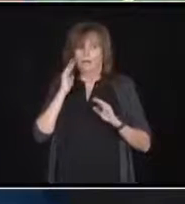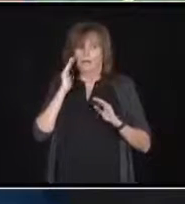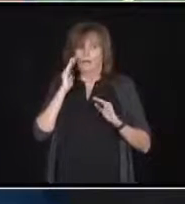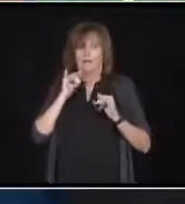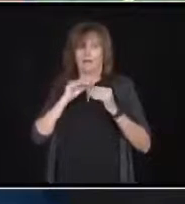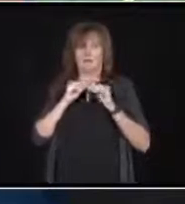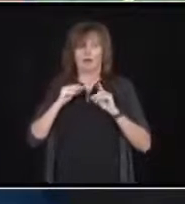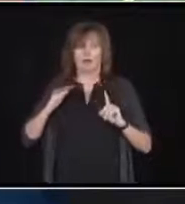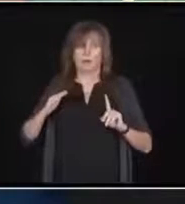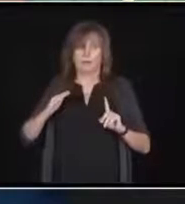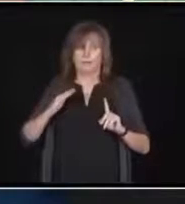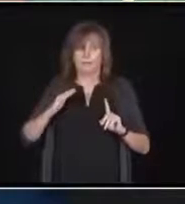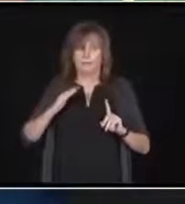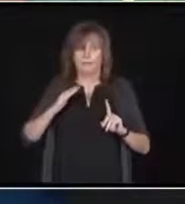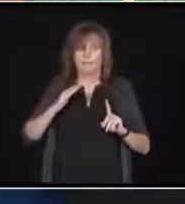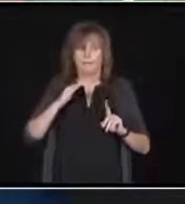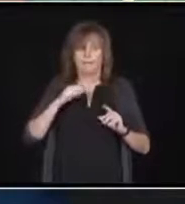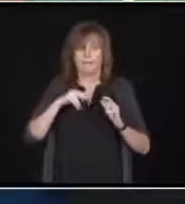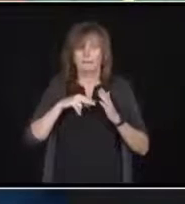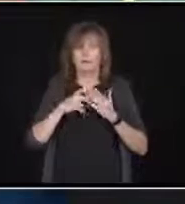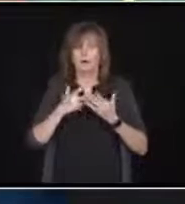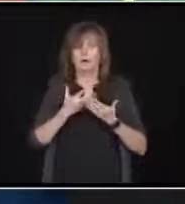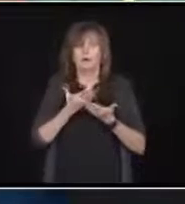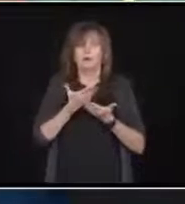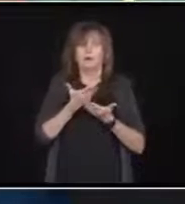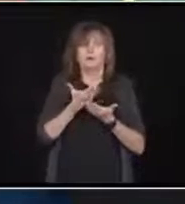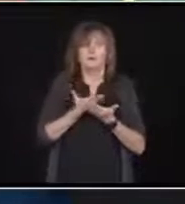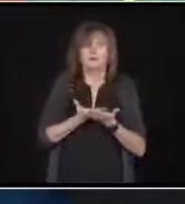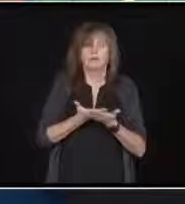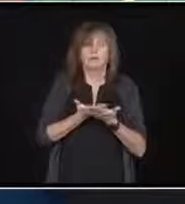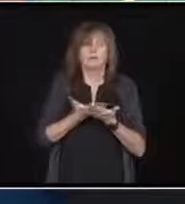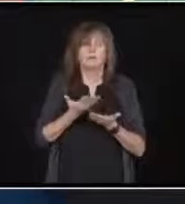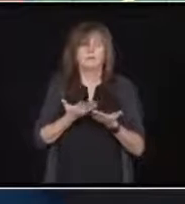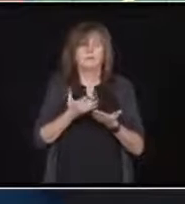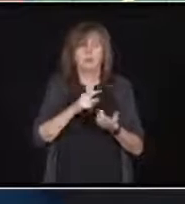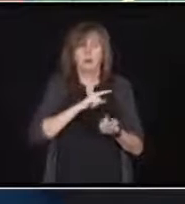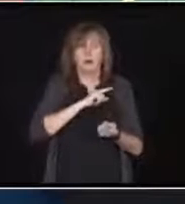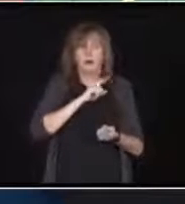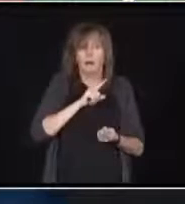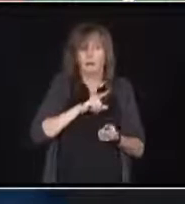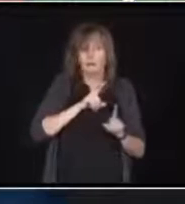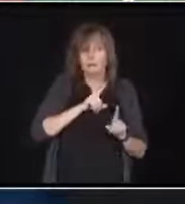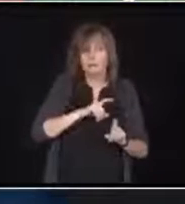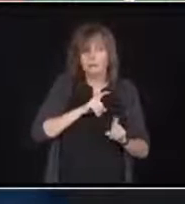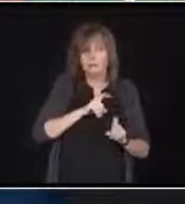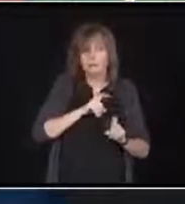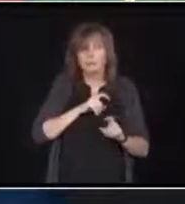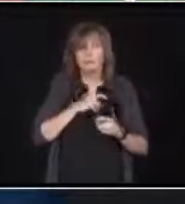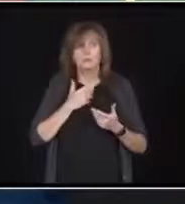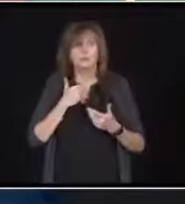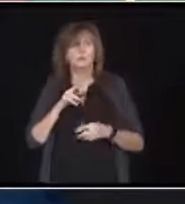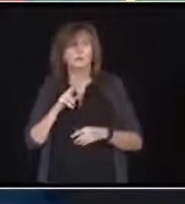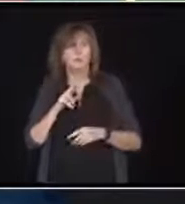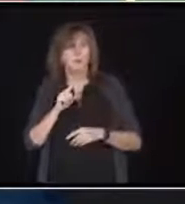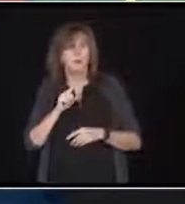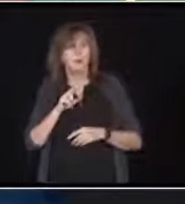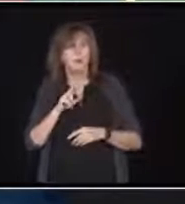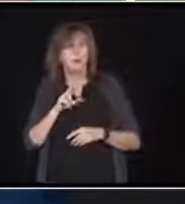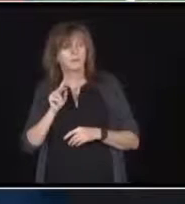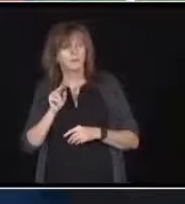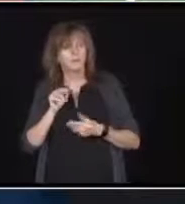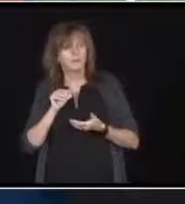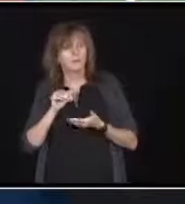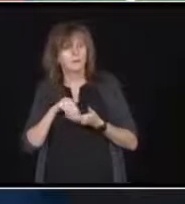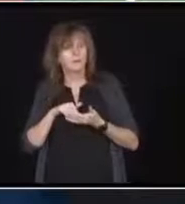done. I think it was 32,000 tests or something like that, 31, 32. However, it also